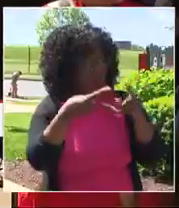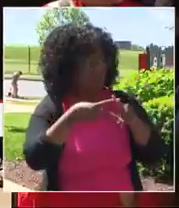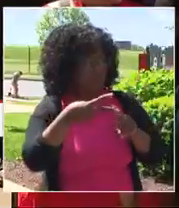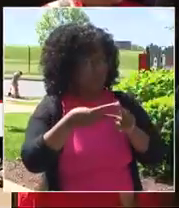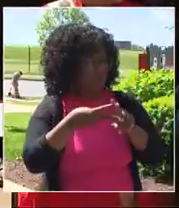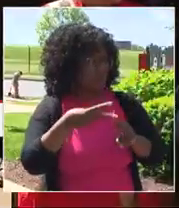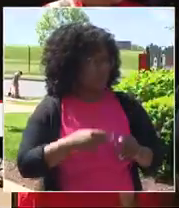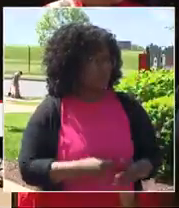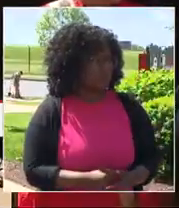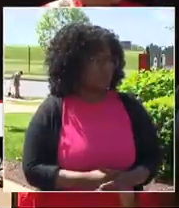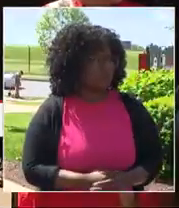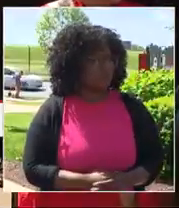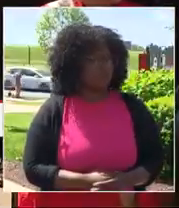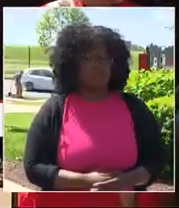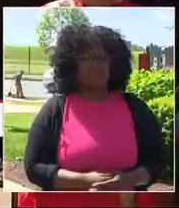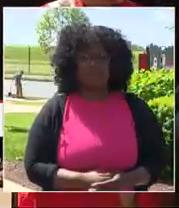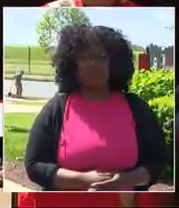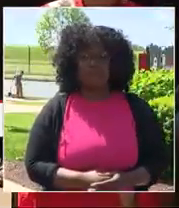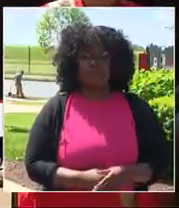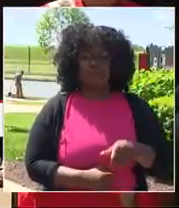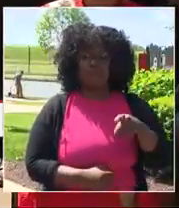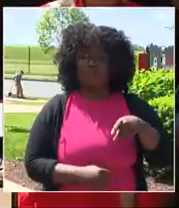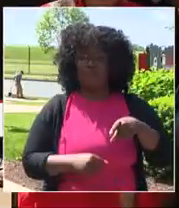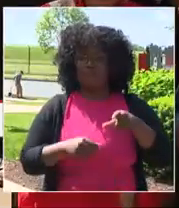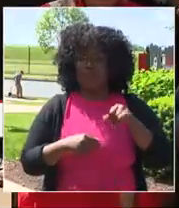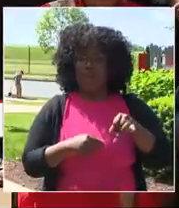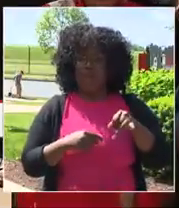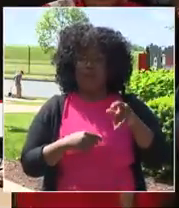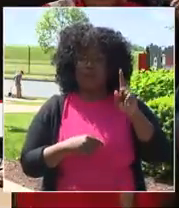the leaders in our government